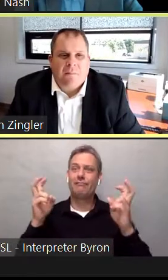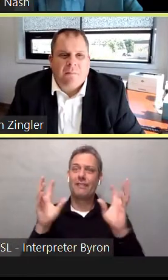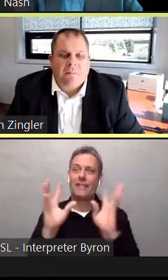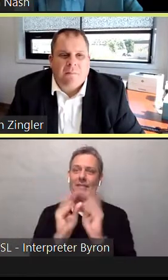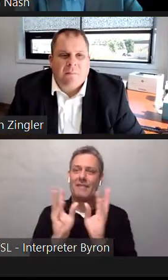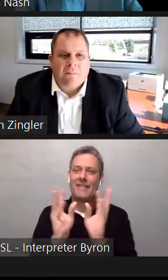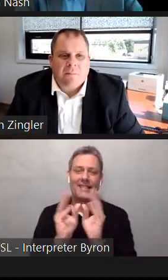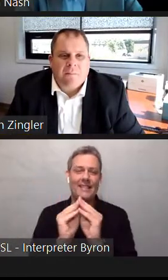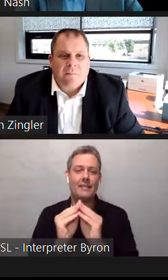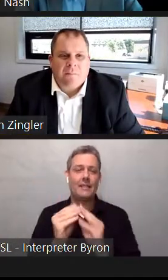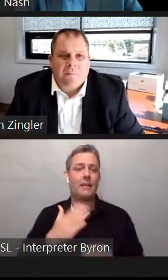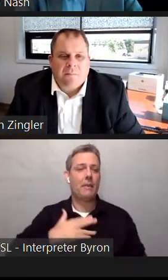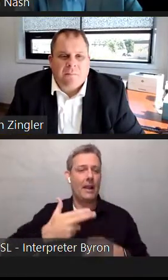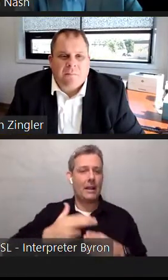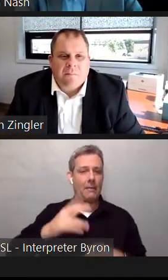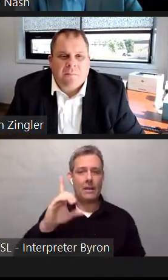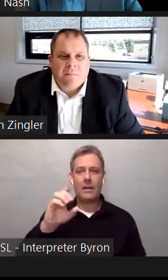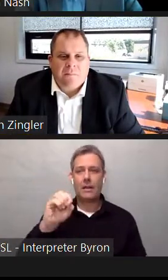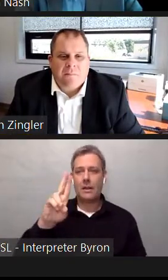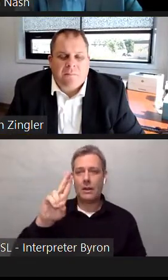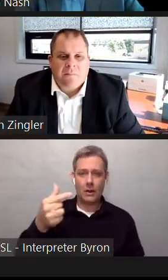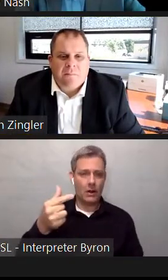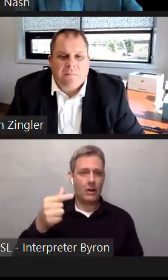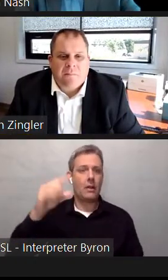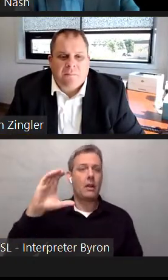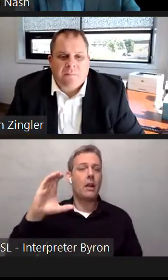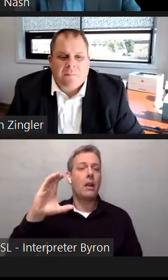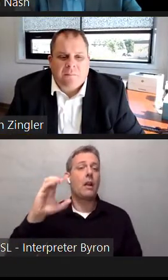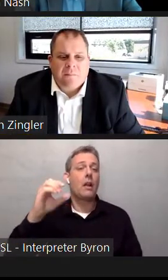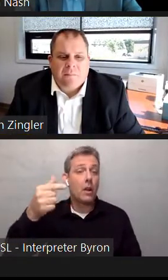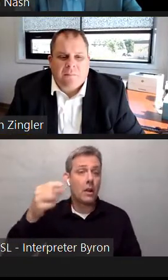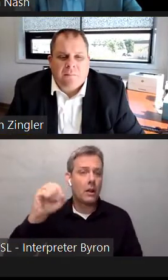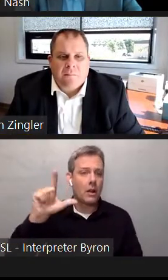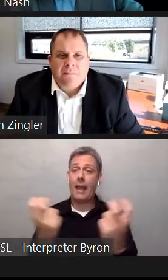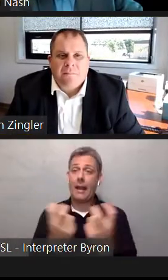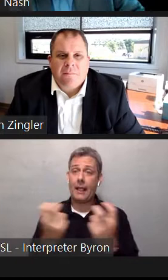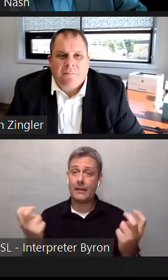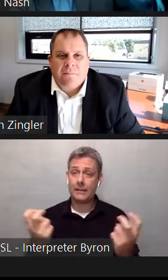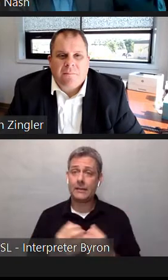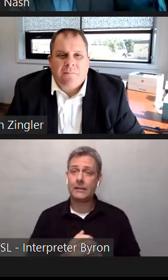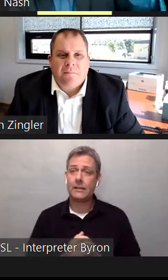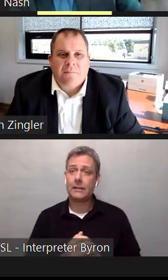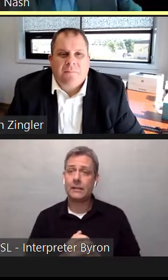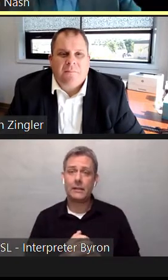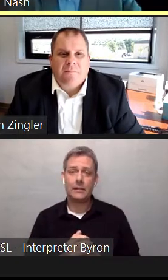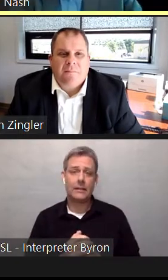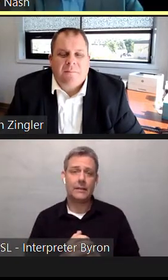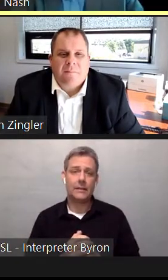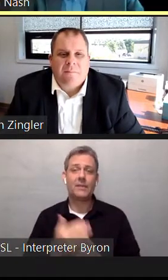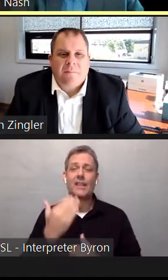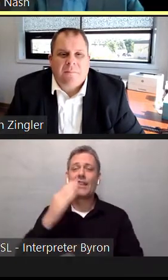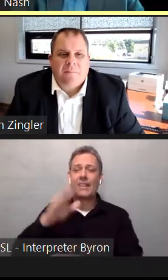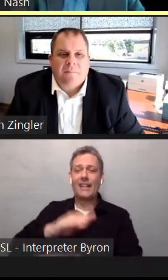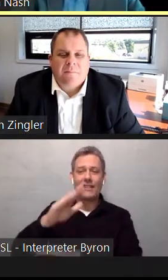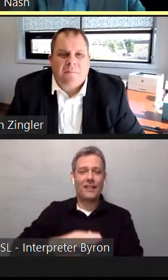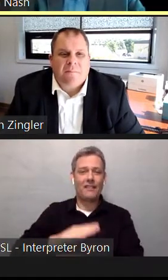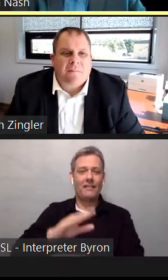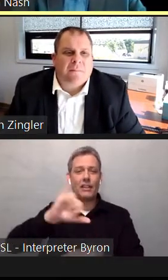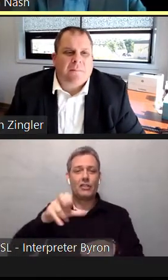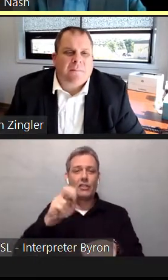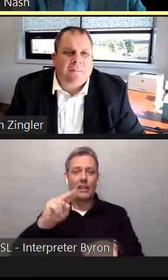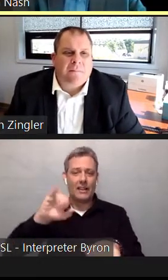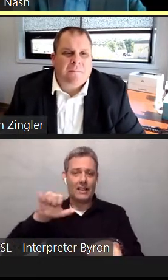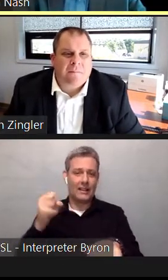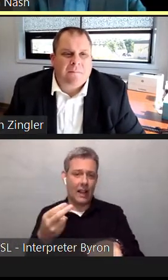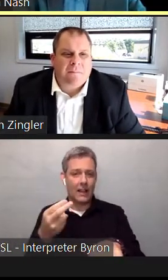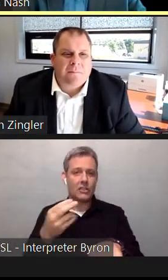is Doug Golub. I am president and co-founder of MediSked, and my panelists. Good afternoon. I'm John Nash. I'm the executive director with the